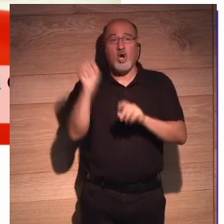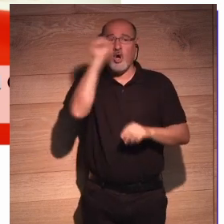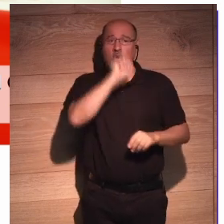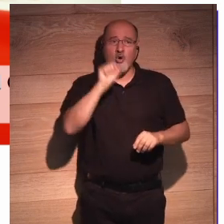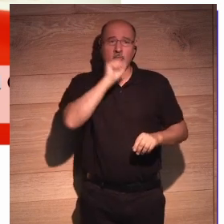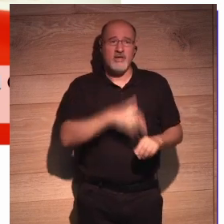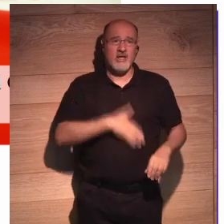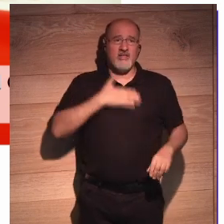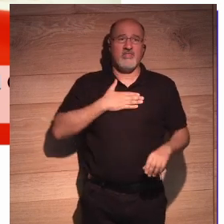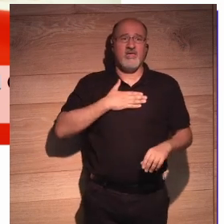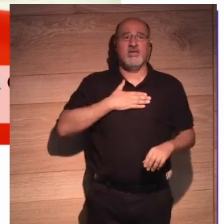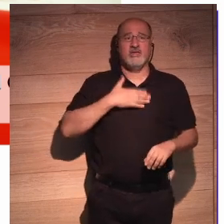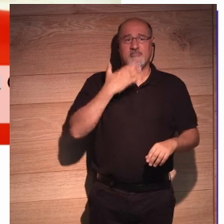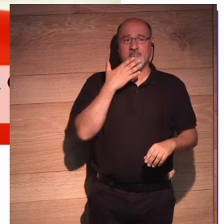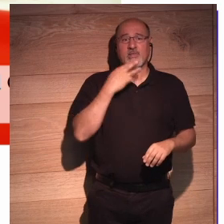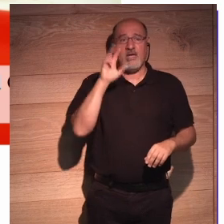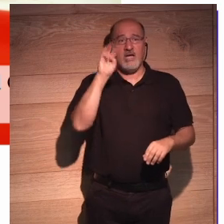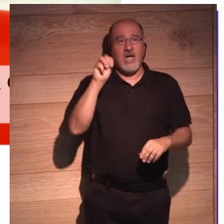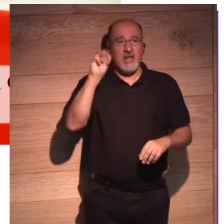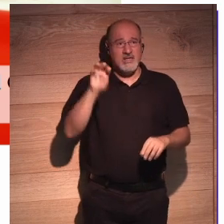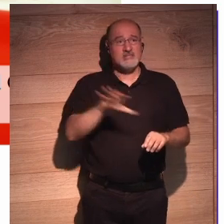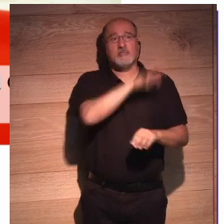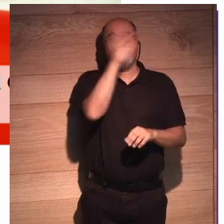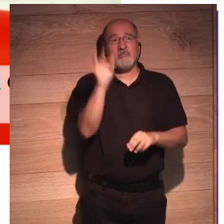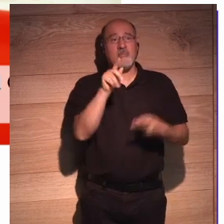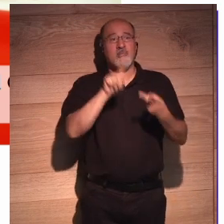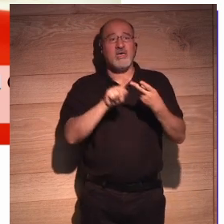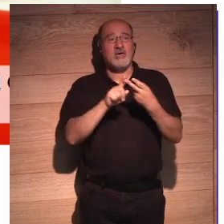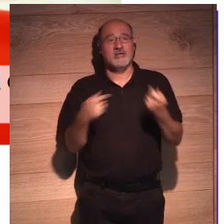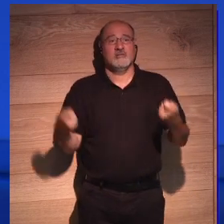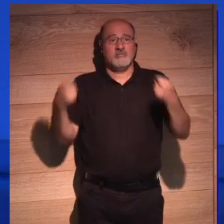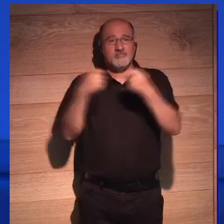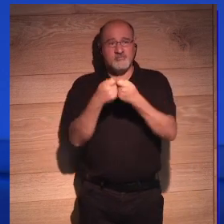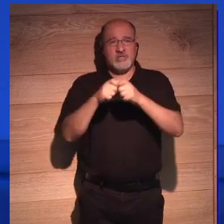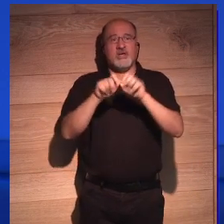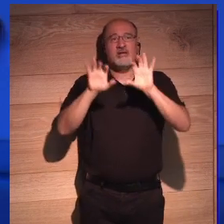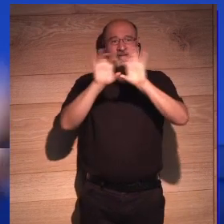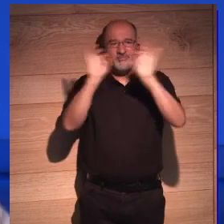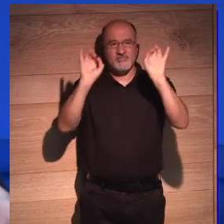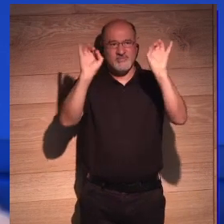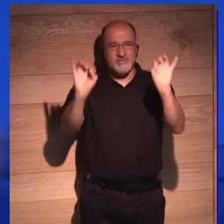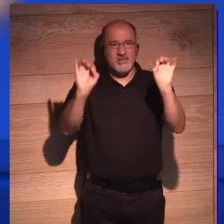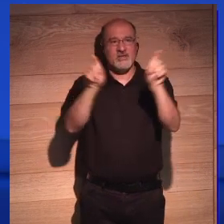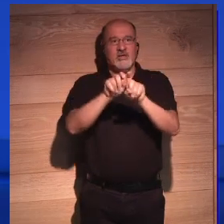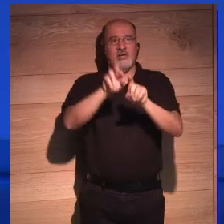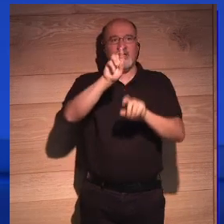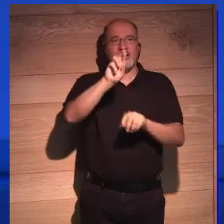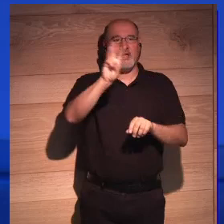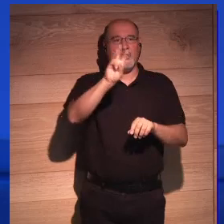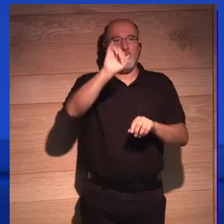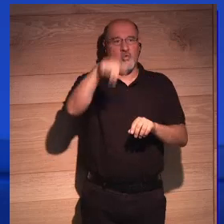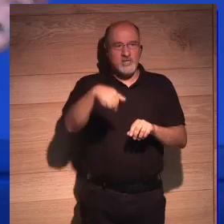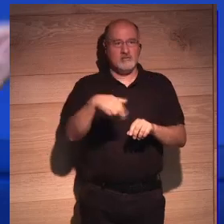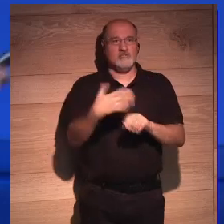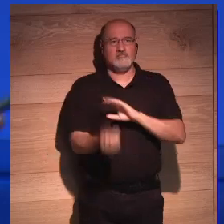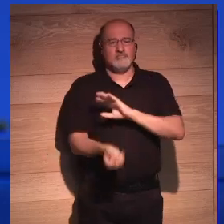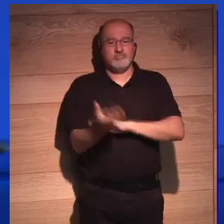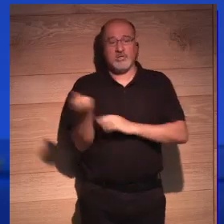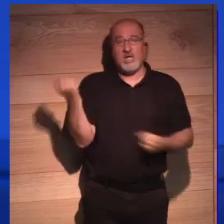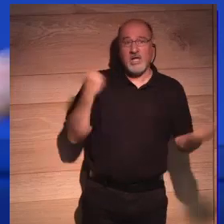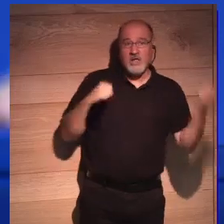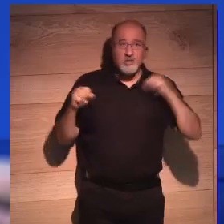and they used motion capture suits, performers actually wearing motion capture suits in order to record it. So it's the question here I'd